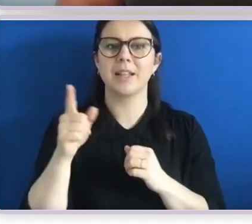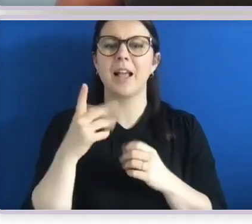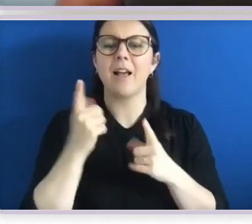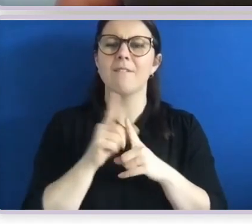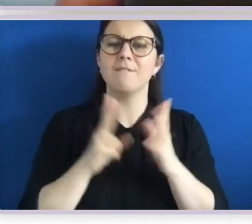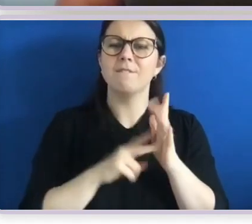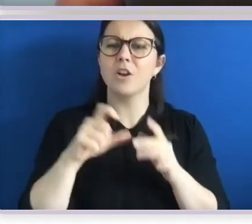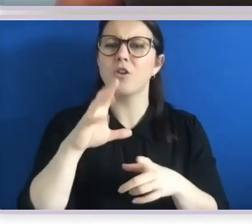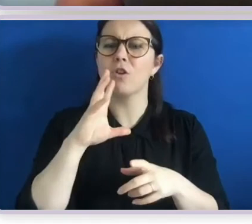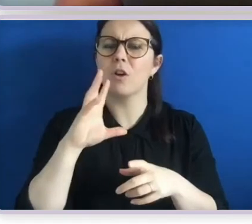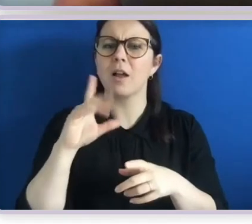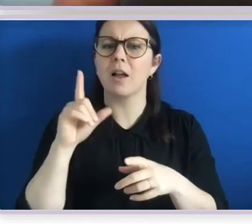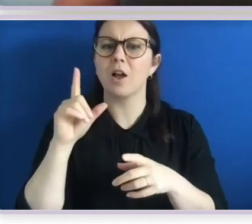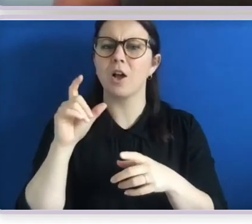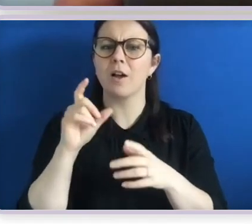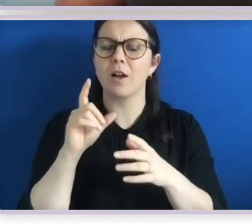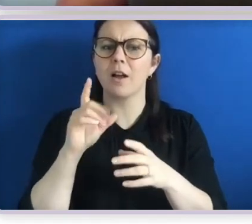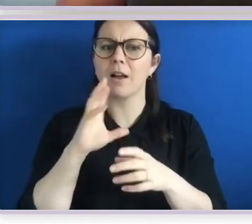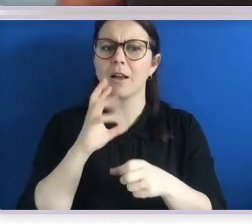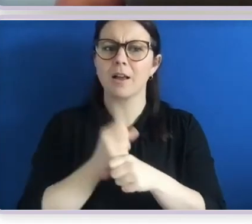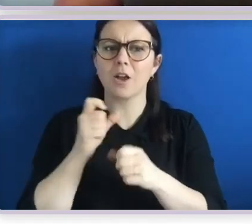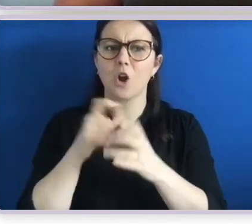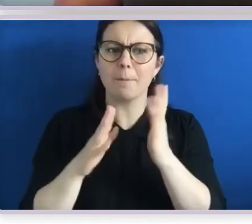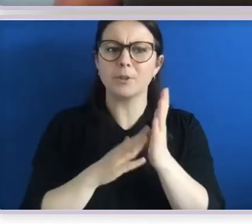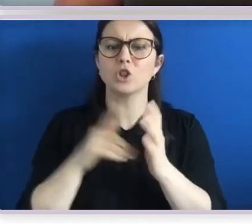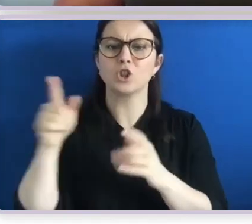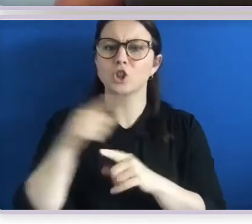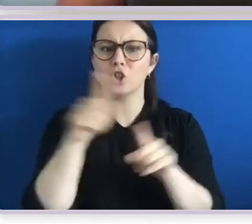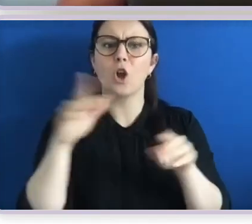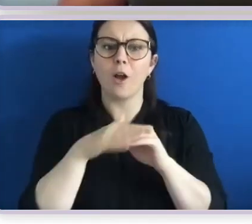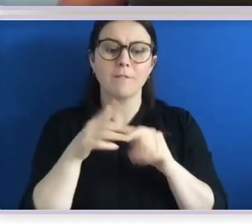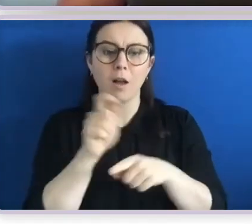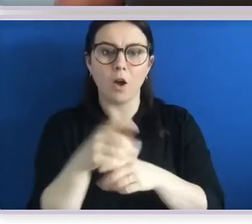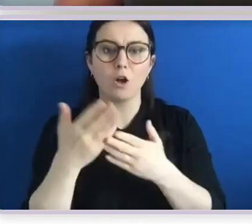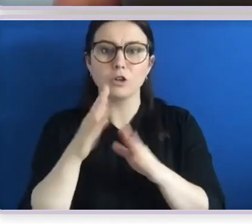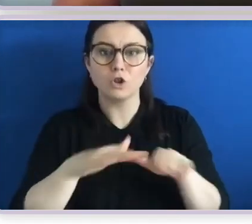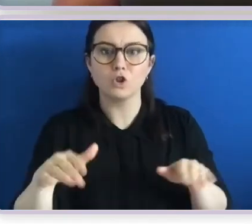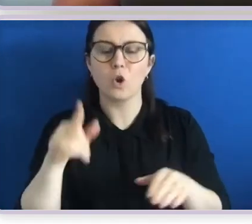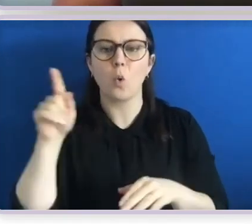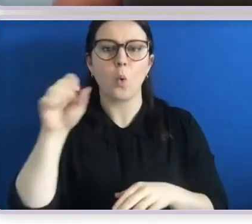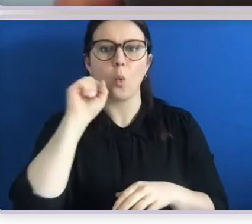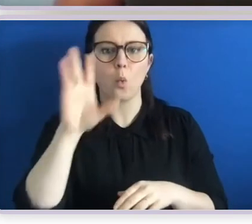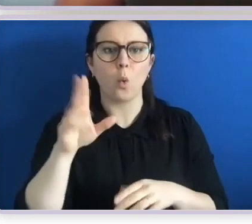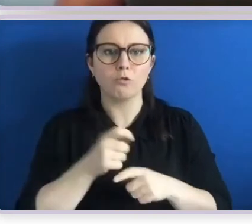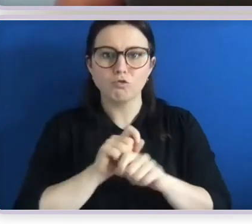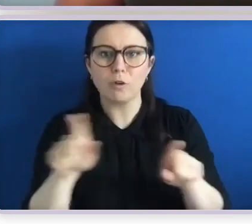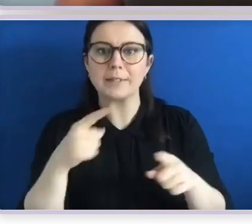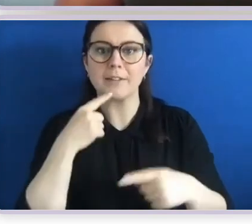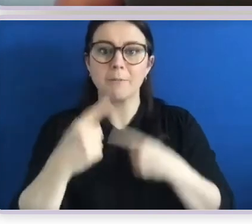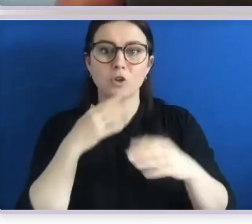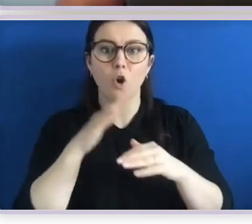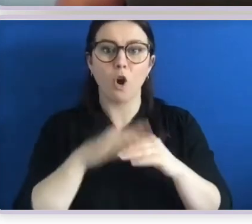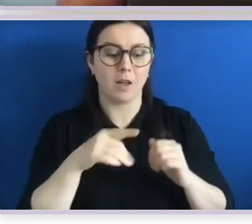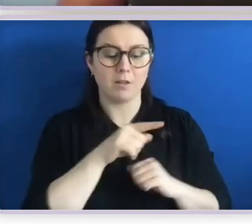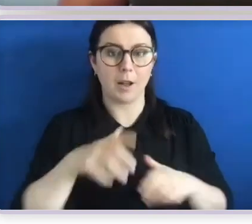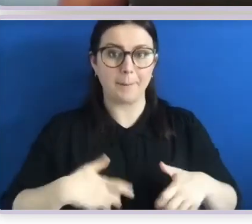for Children and Young People will not release outcomes of investigation to complainants or fact check while